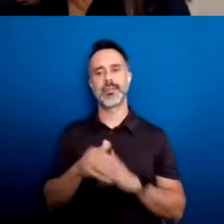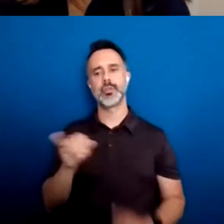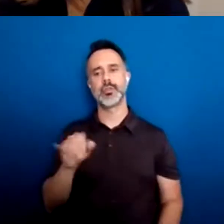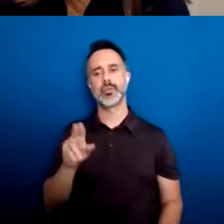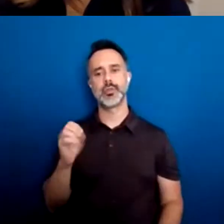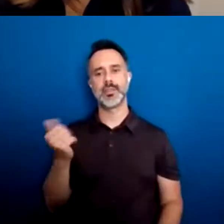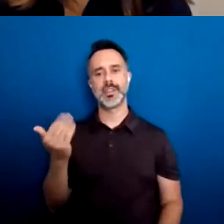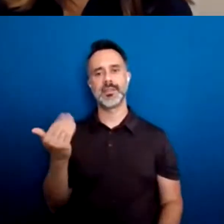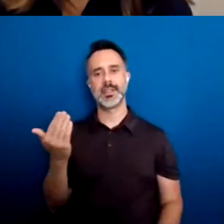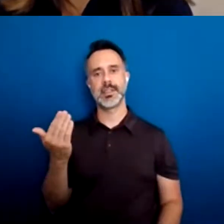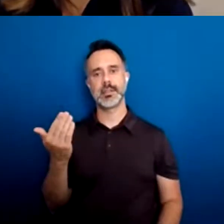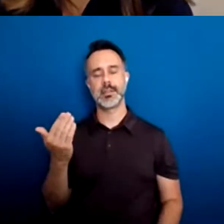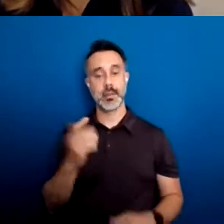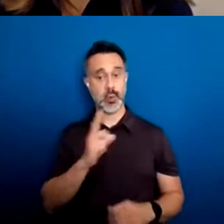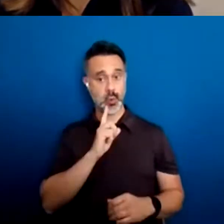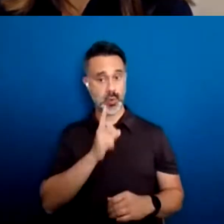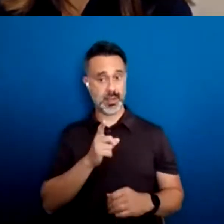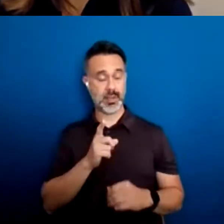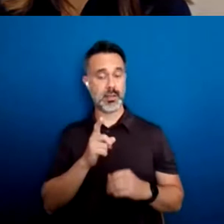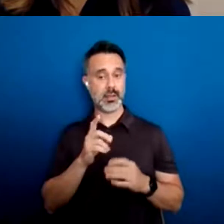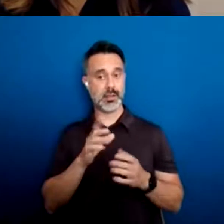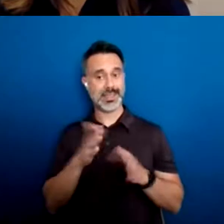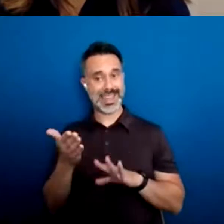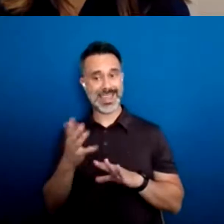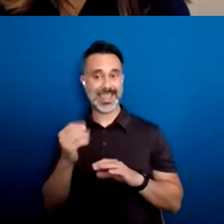and infection rates still being reported after this date?